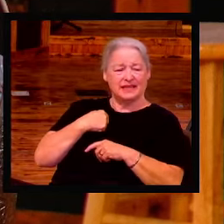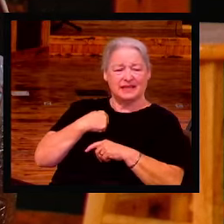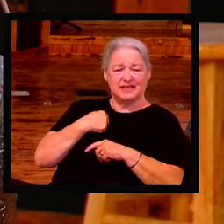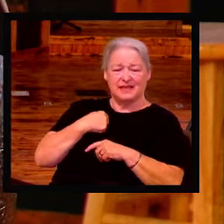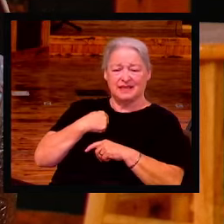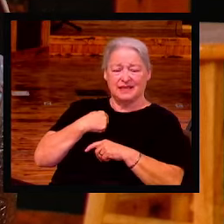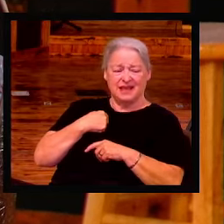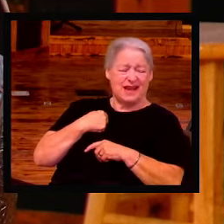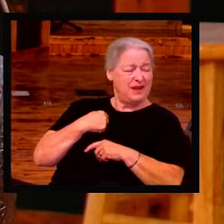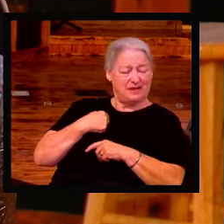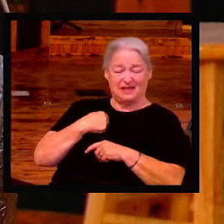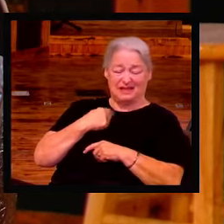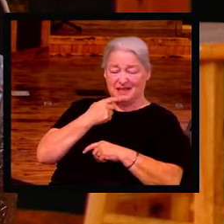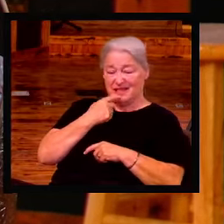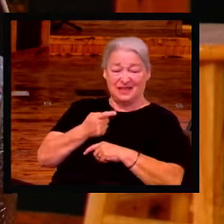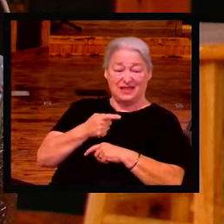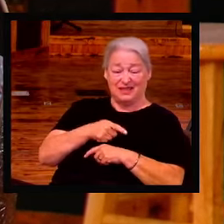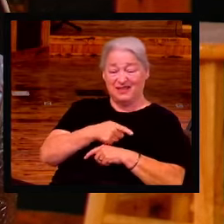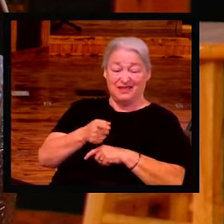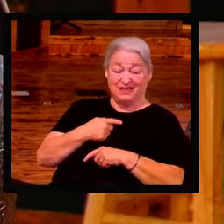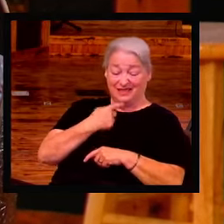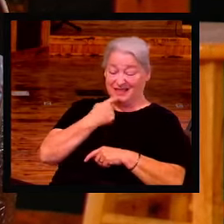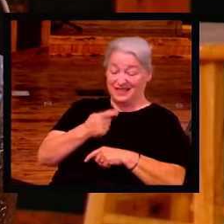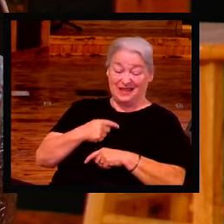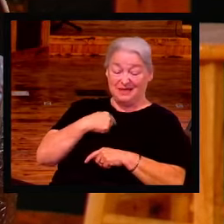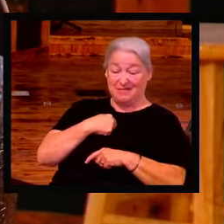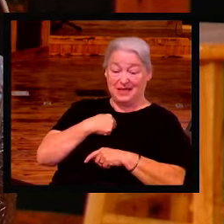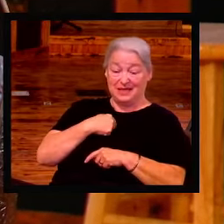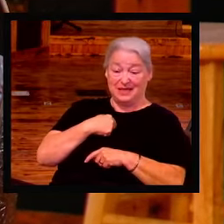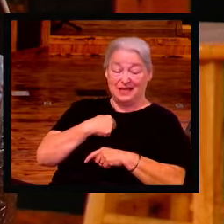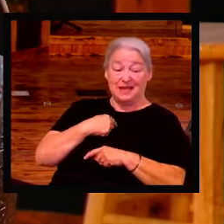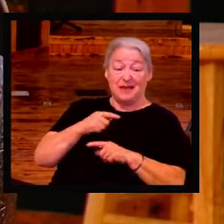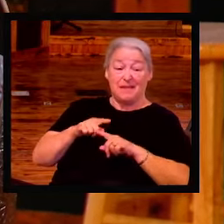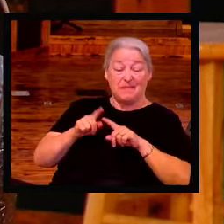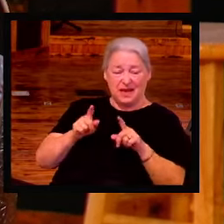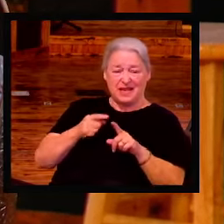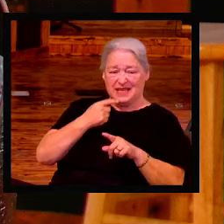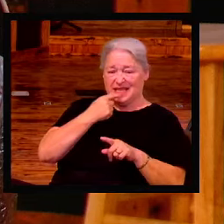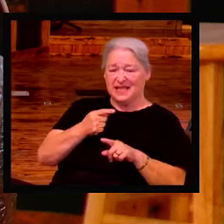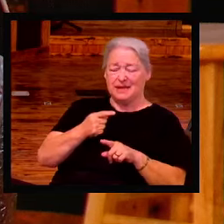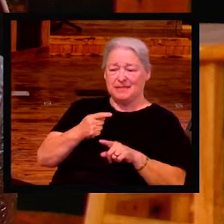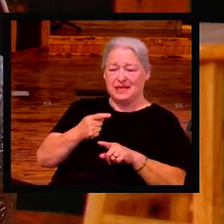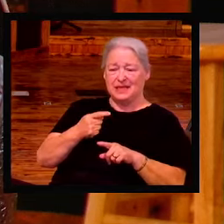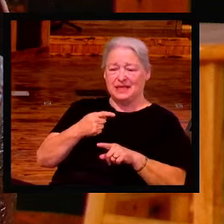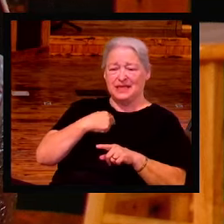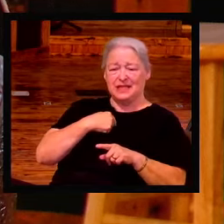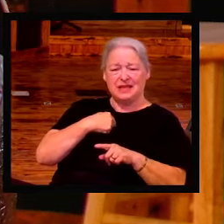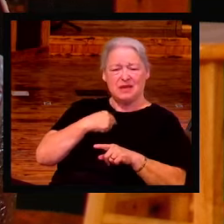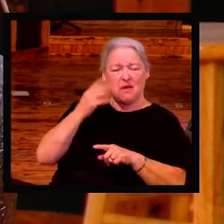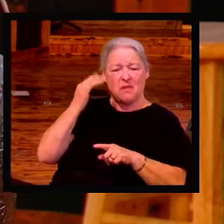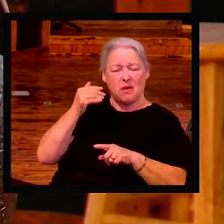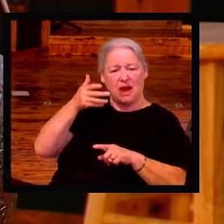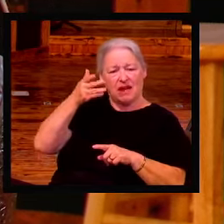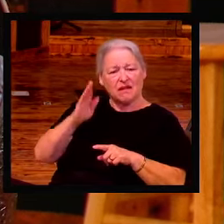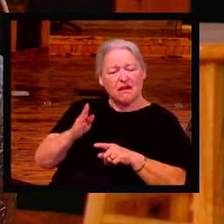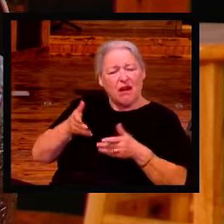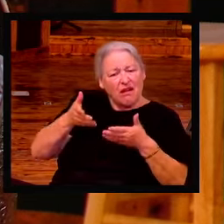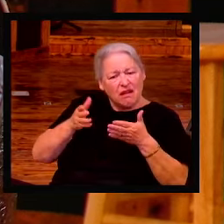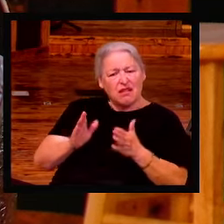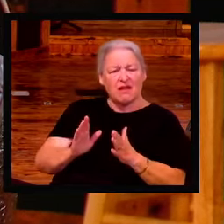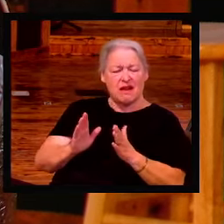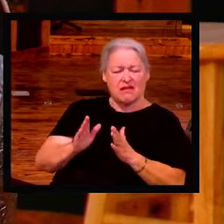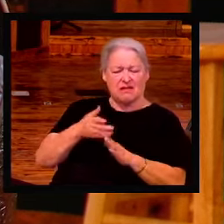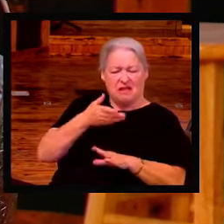can tell me where God's at, why God allowed all the stuff to happen to me, if He's such a God of